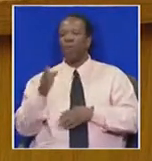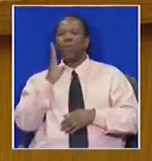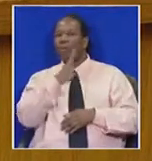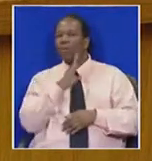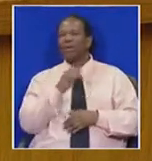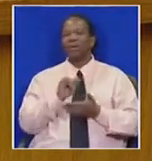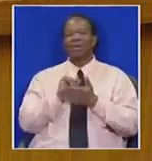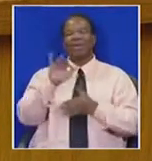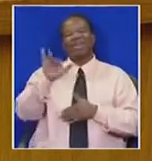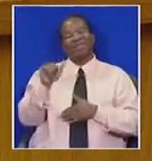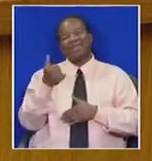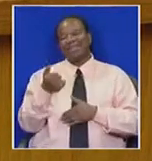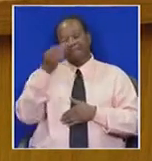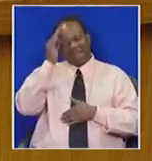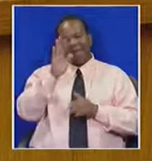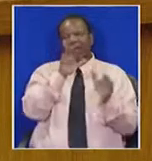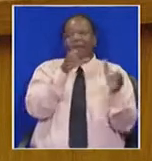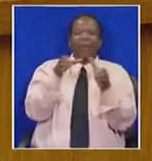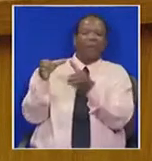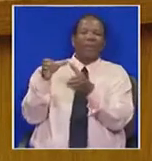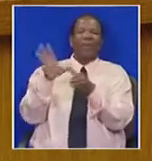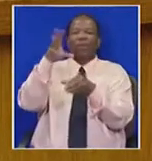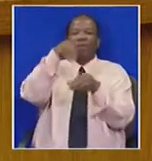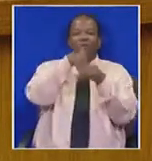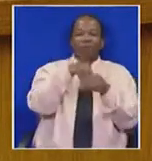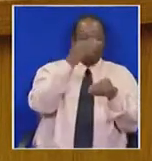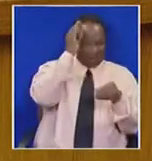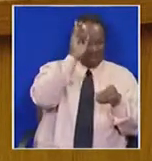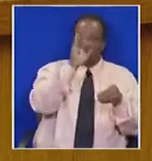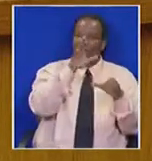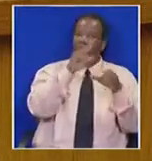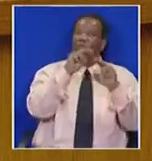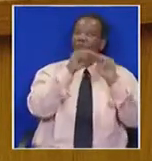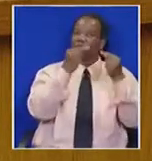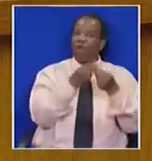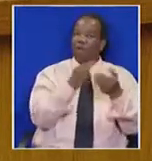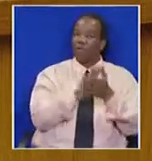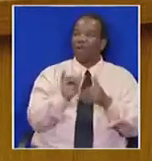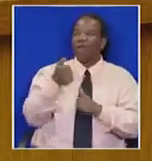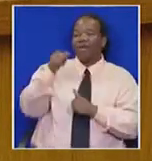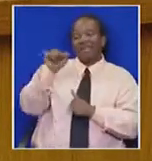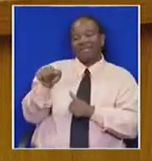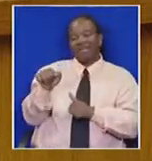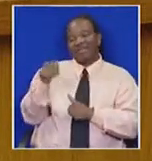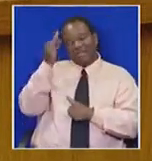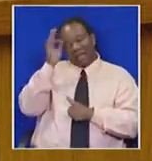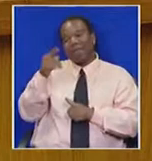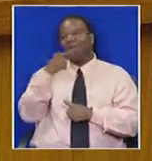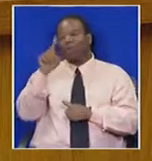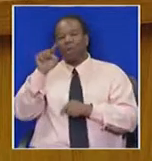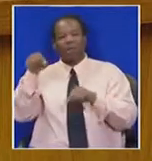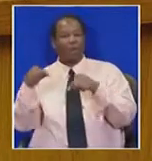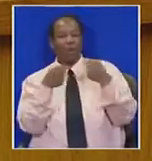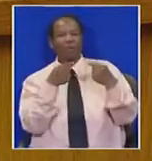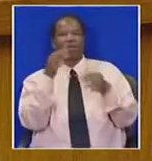itself outside of the intergovernmental framework systems. It is a government that conducts itself as opposition whilst